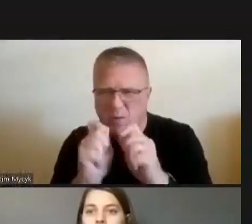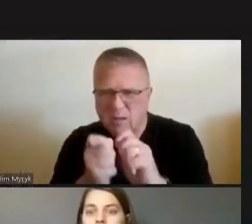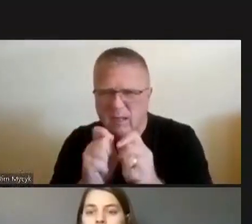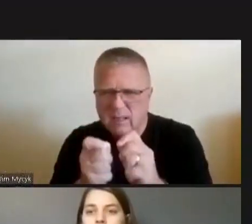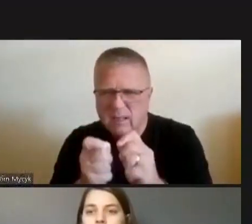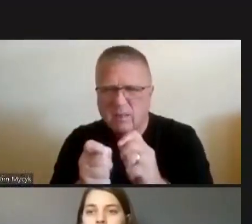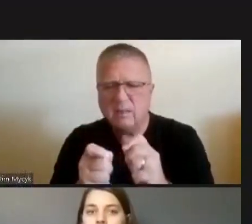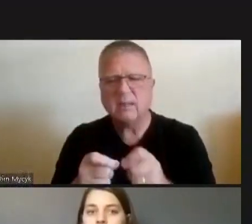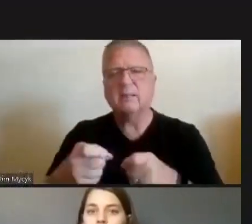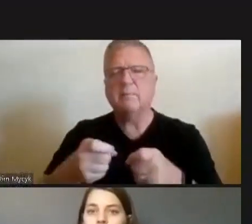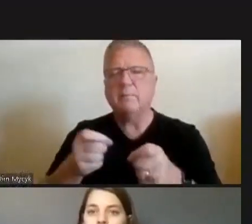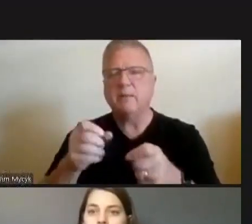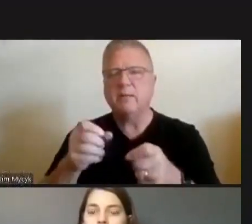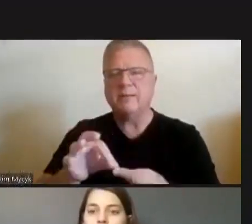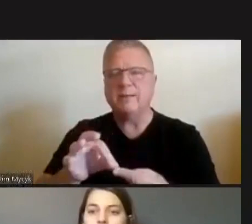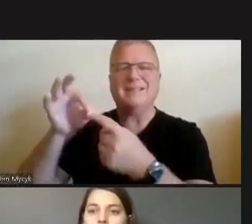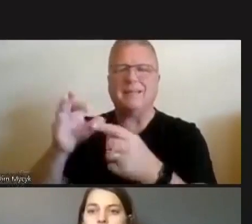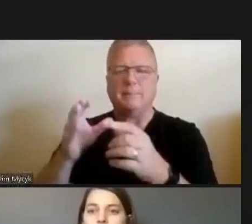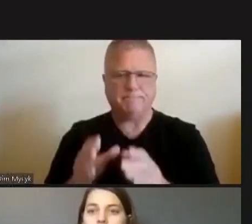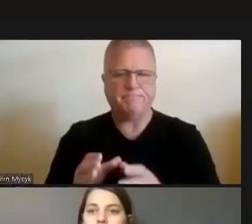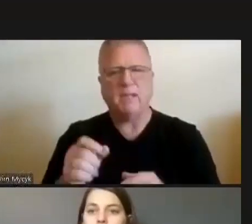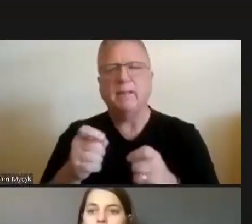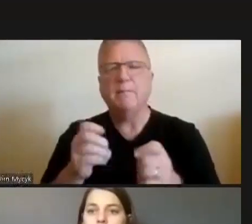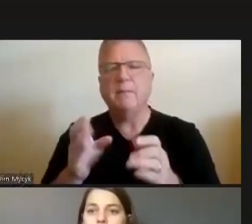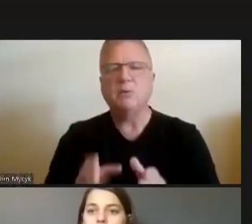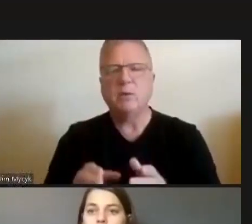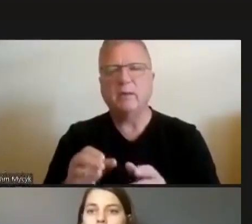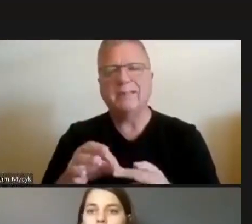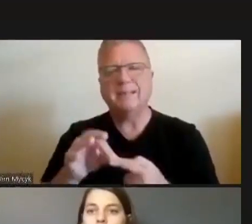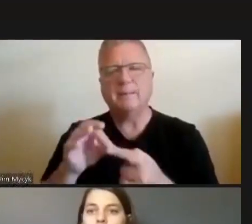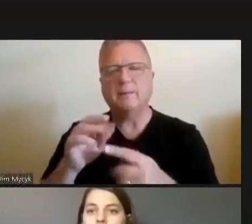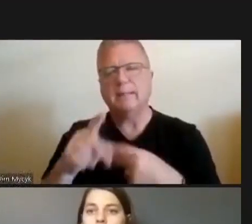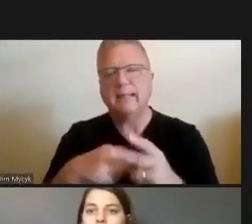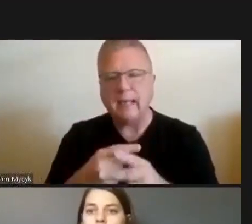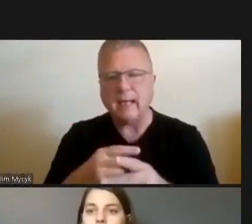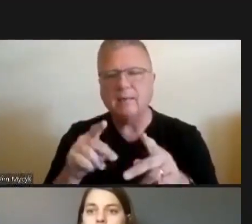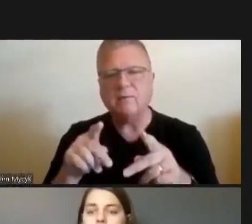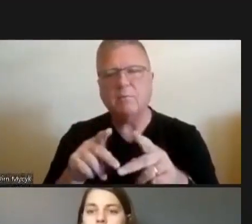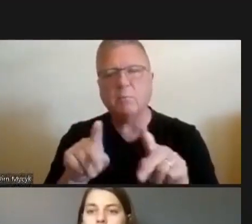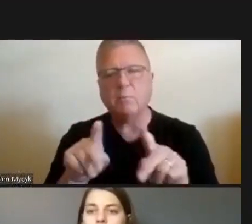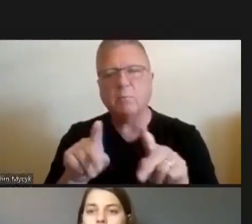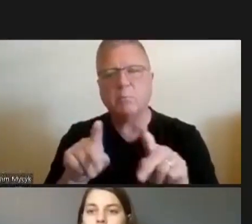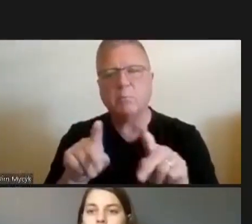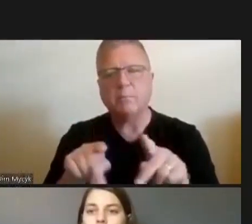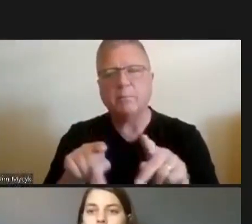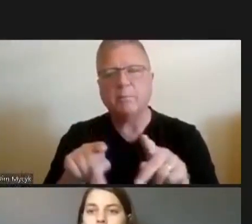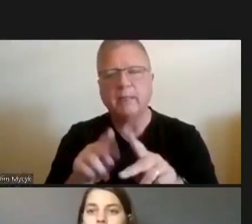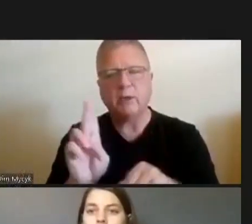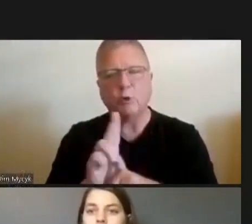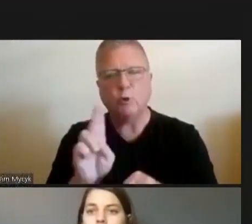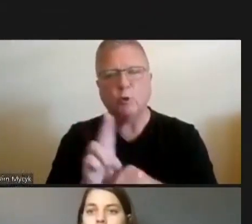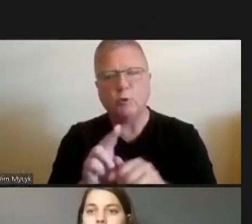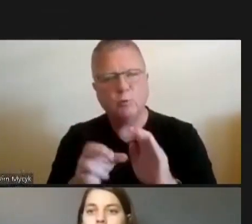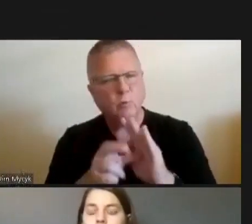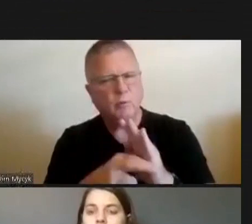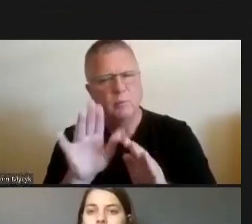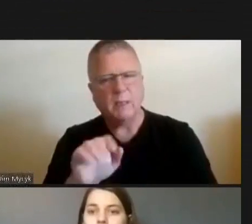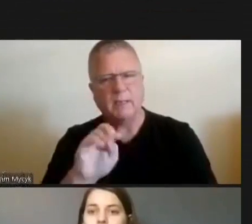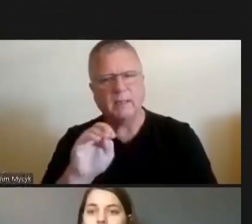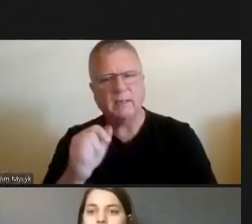administrator's exception. An administrator exception is a type of permitted use that is reviewed by the zoning